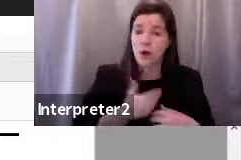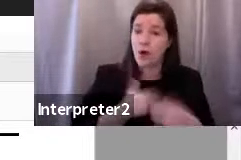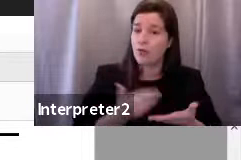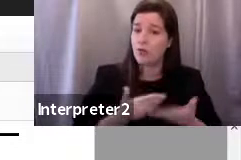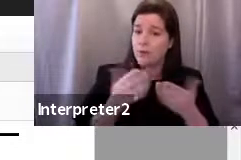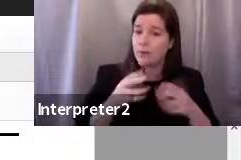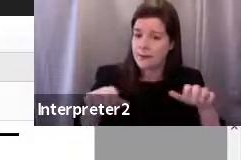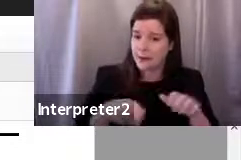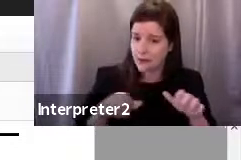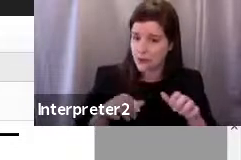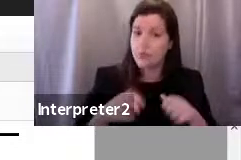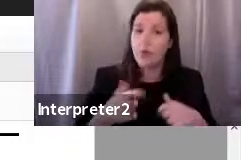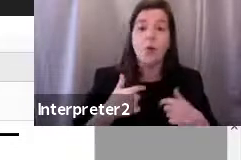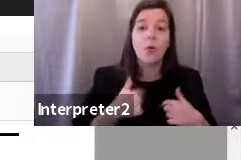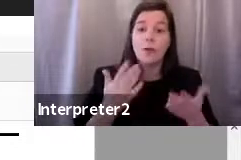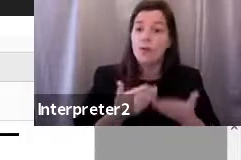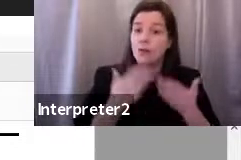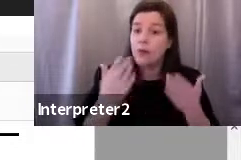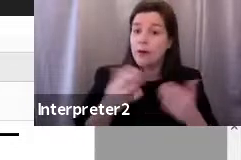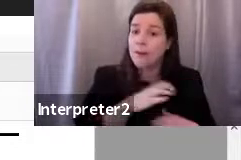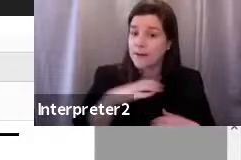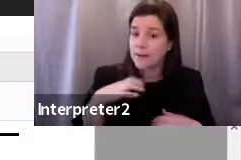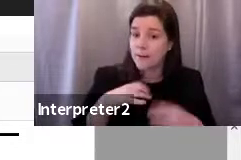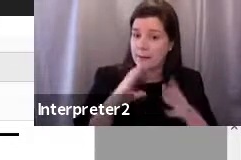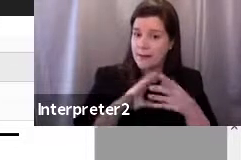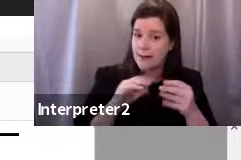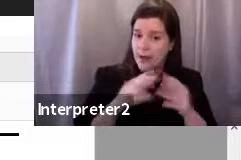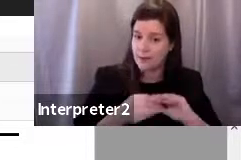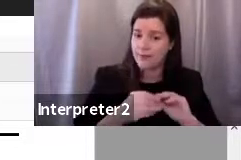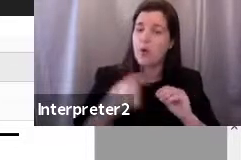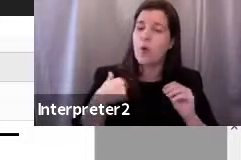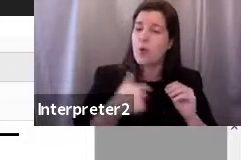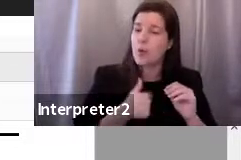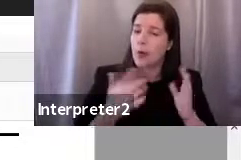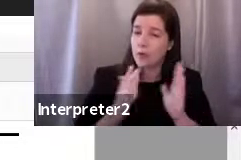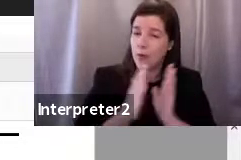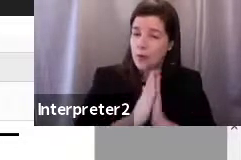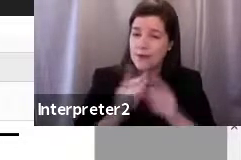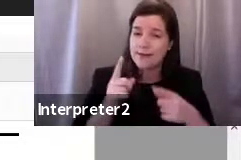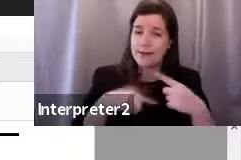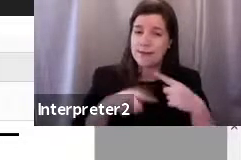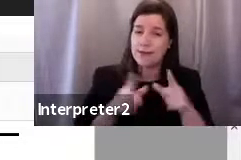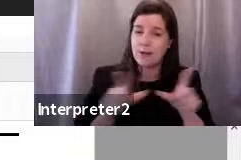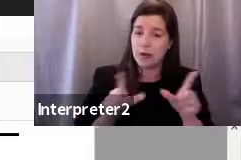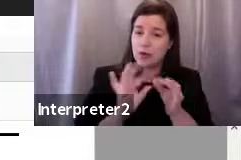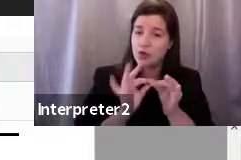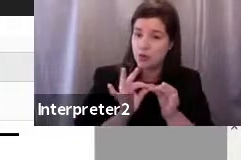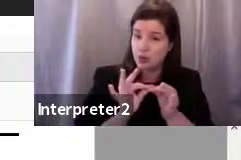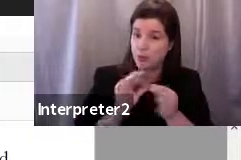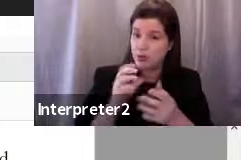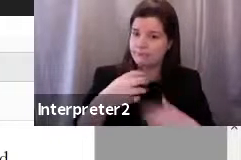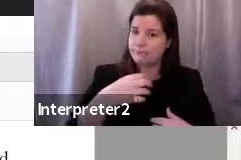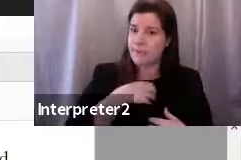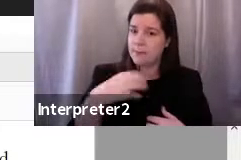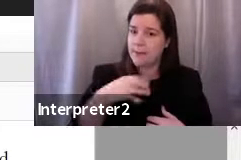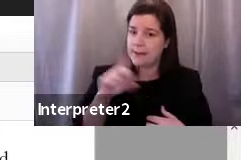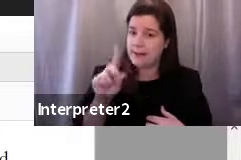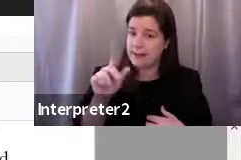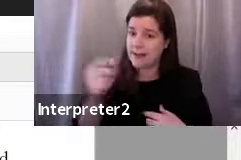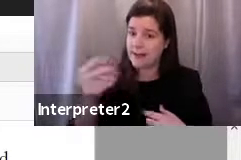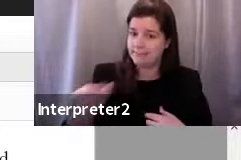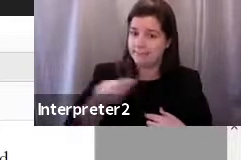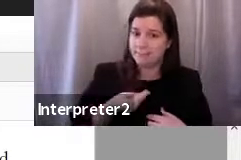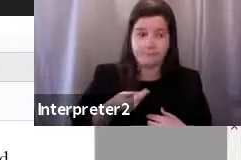recommended committee narrative requesting that sign language interpreter complaint data. That concludes